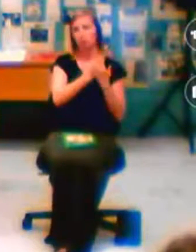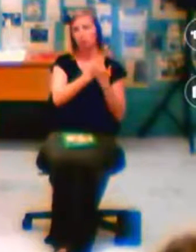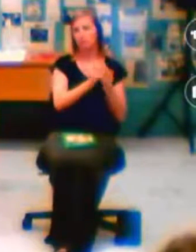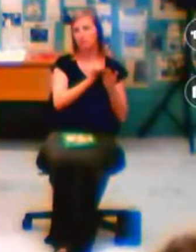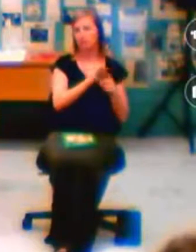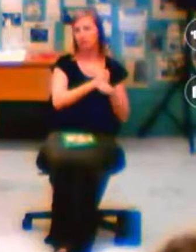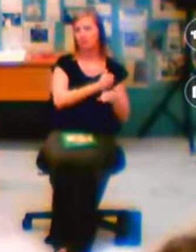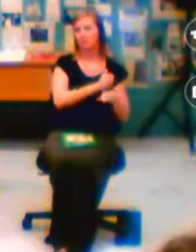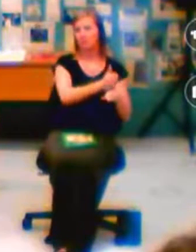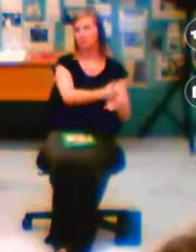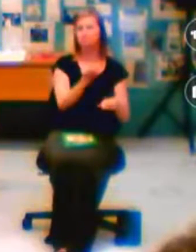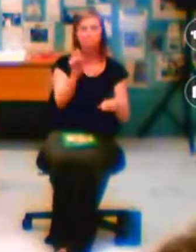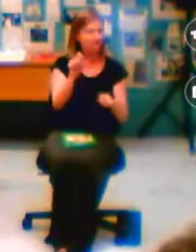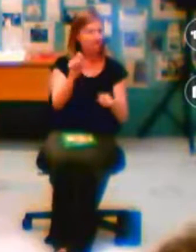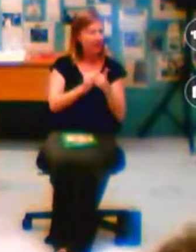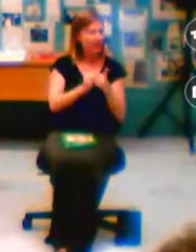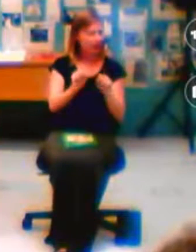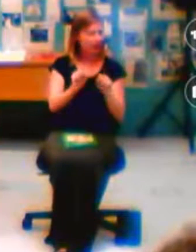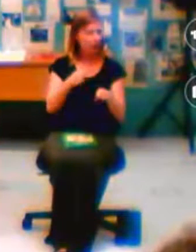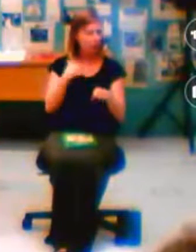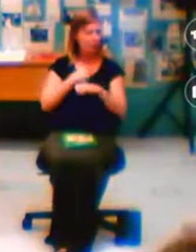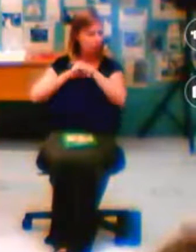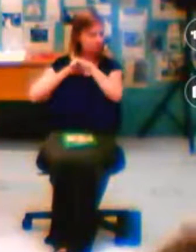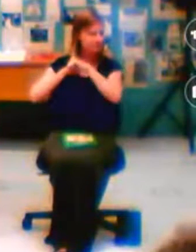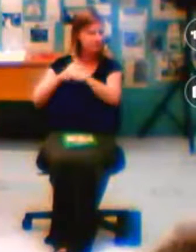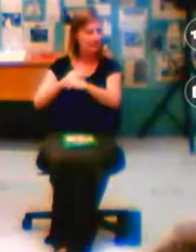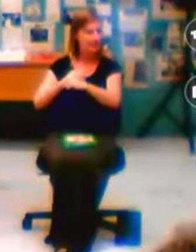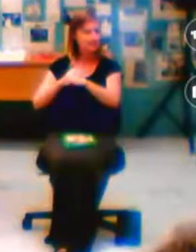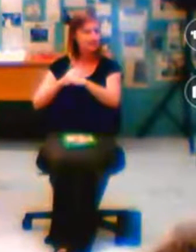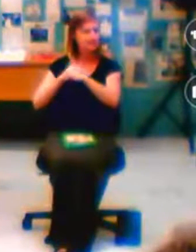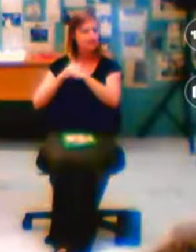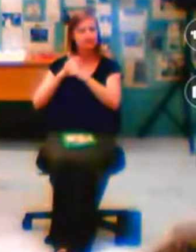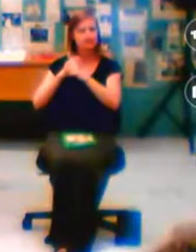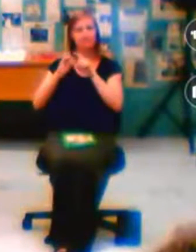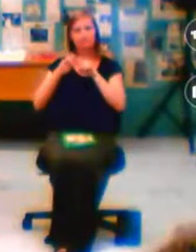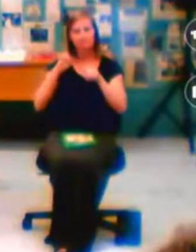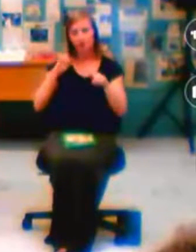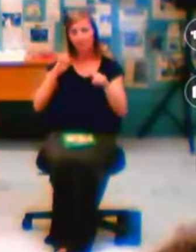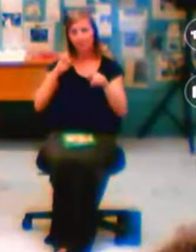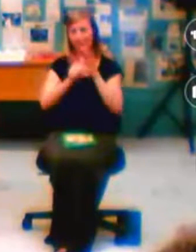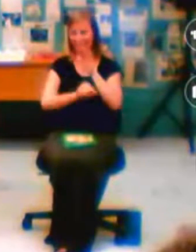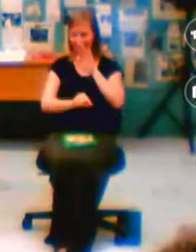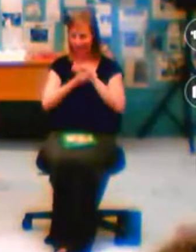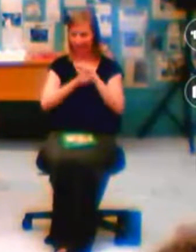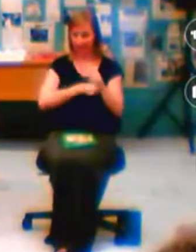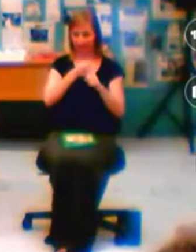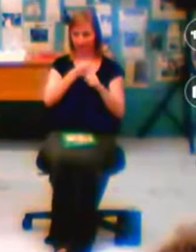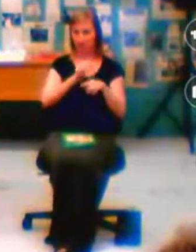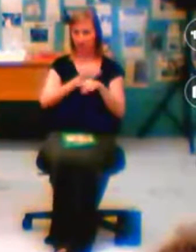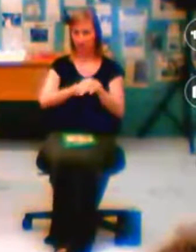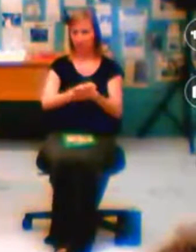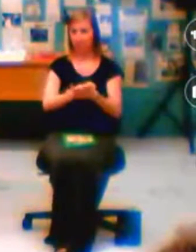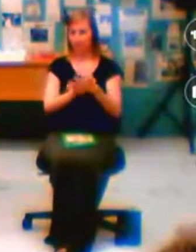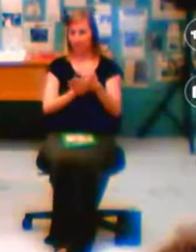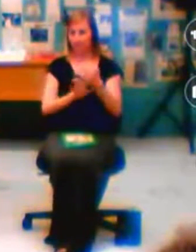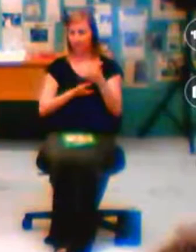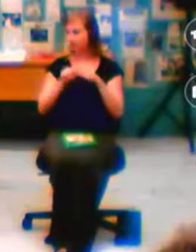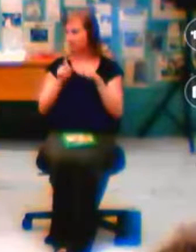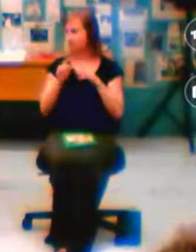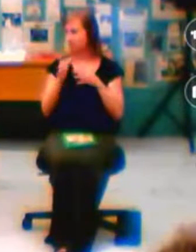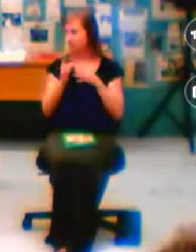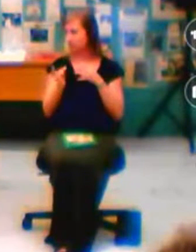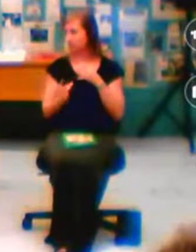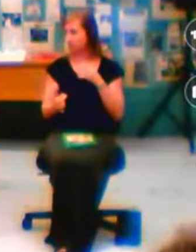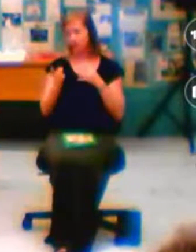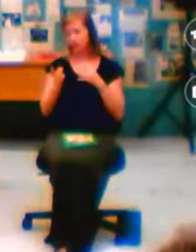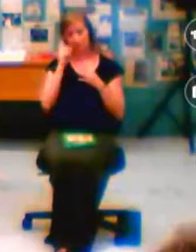are enhanced or increased federal matching funds for certain unique programs that we